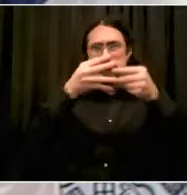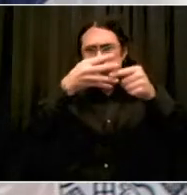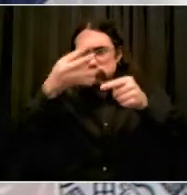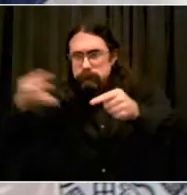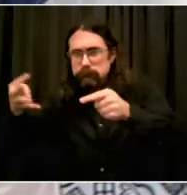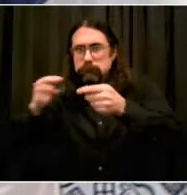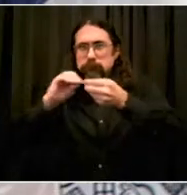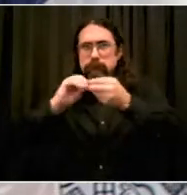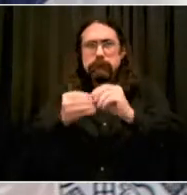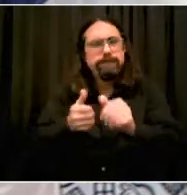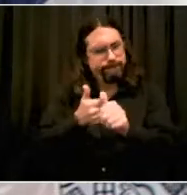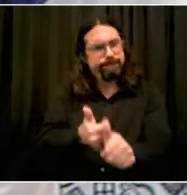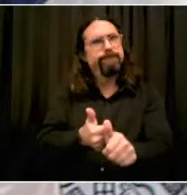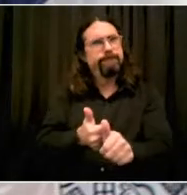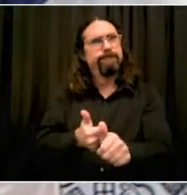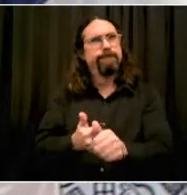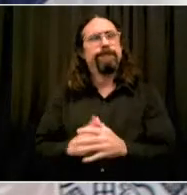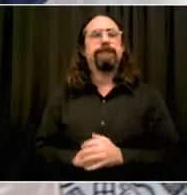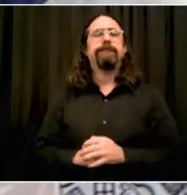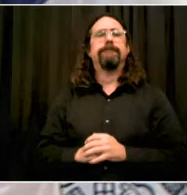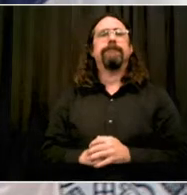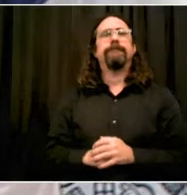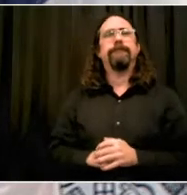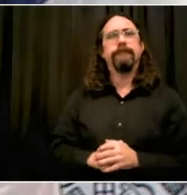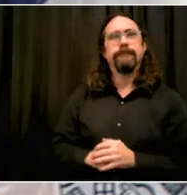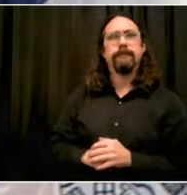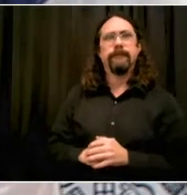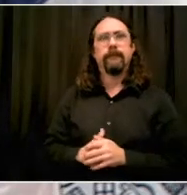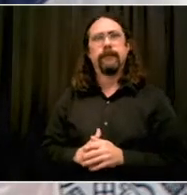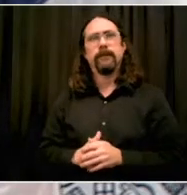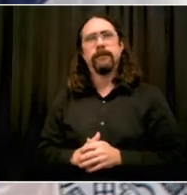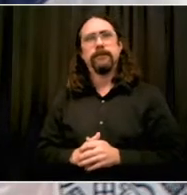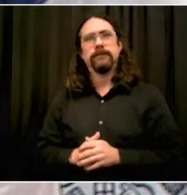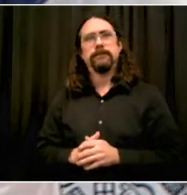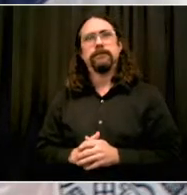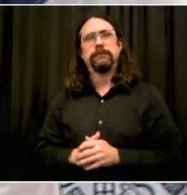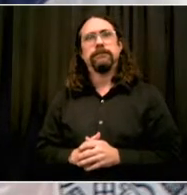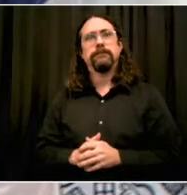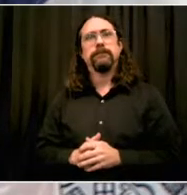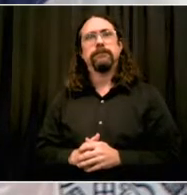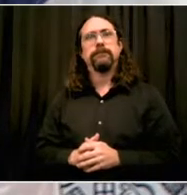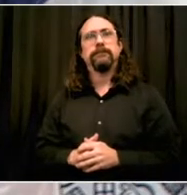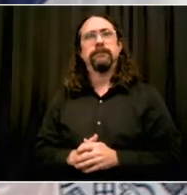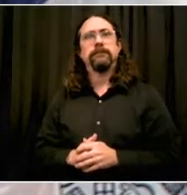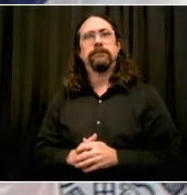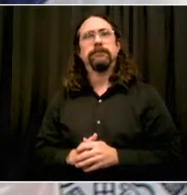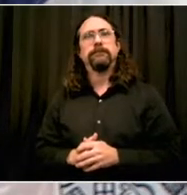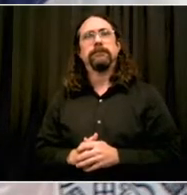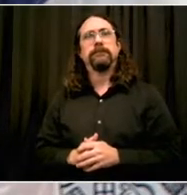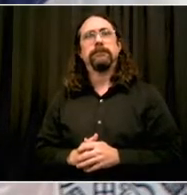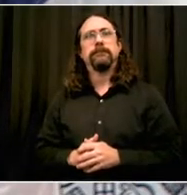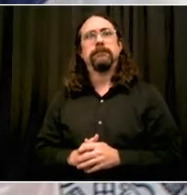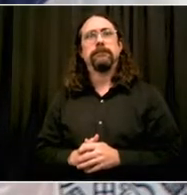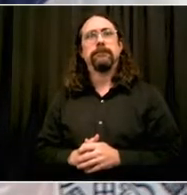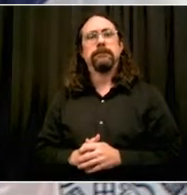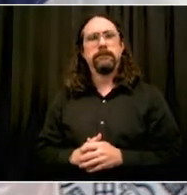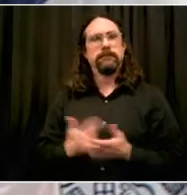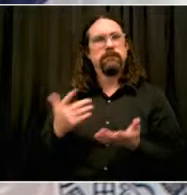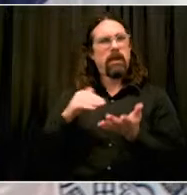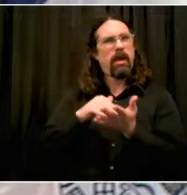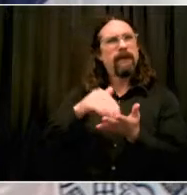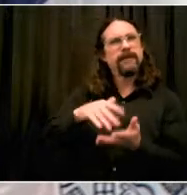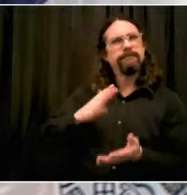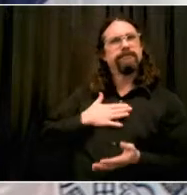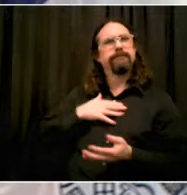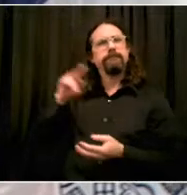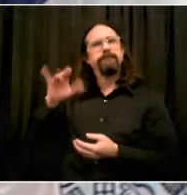way? There's going to be tensions, but the job's been getting done, and we came back